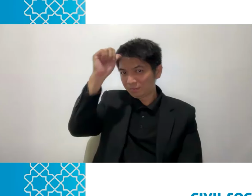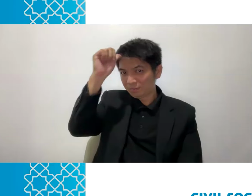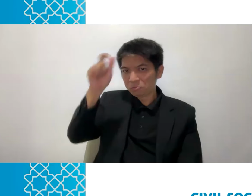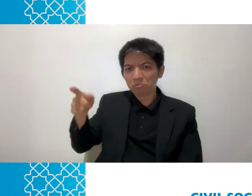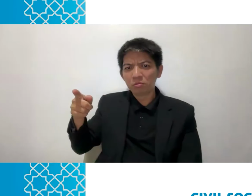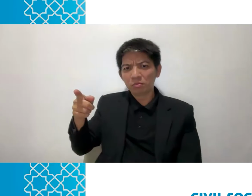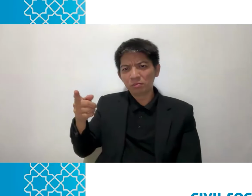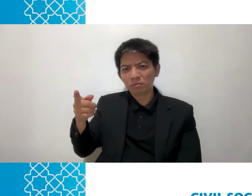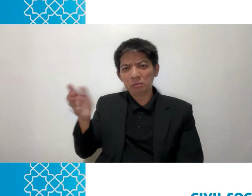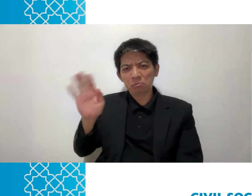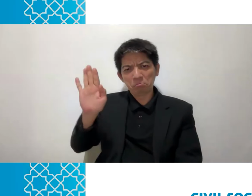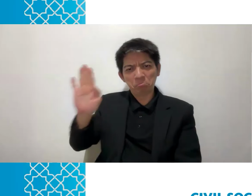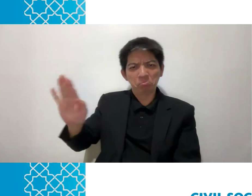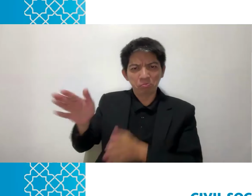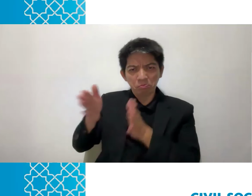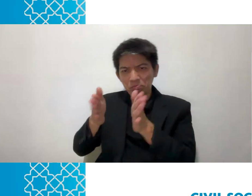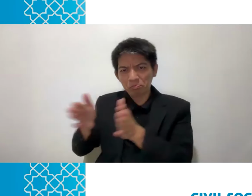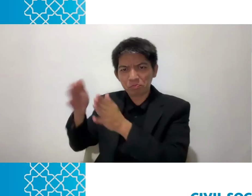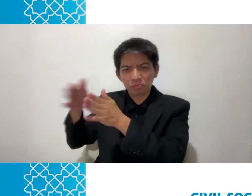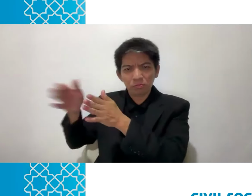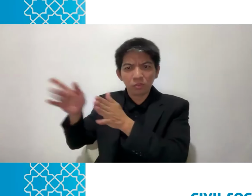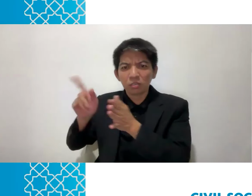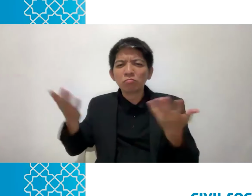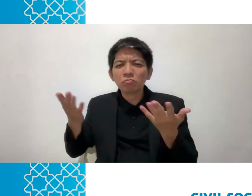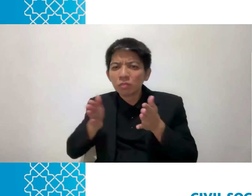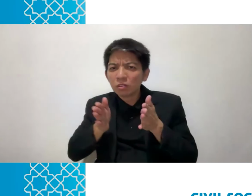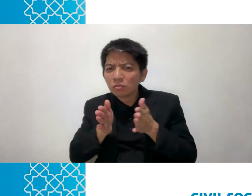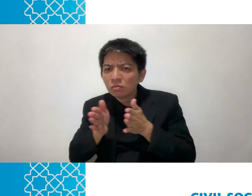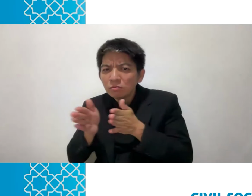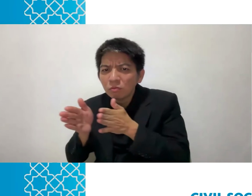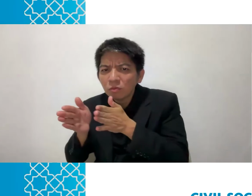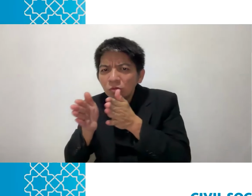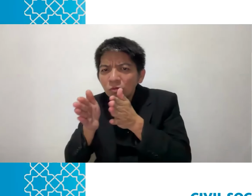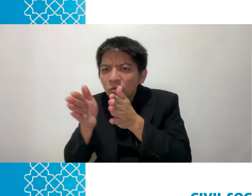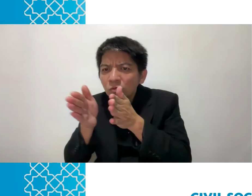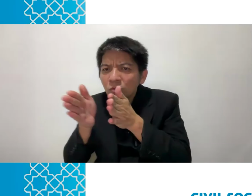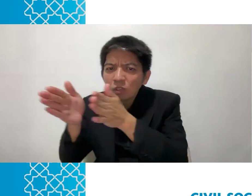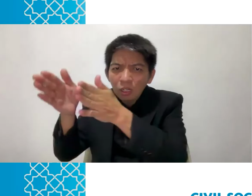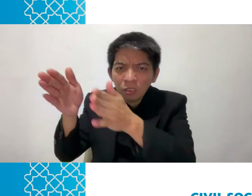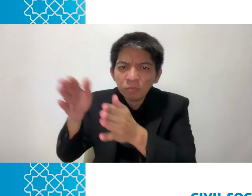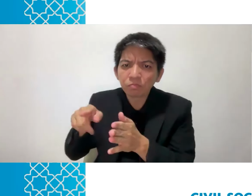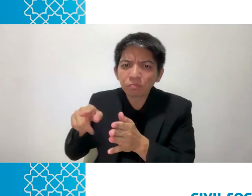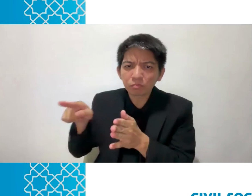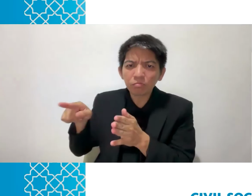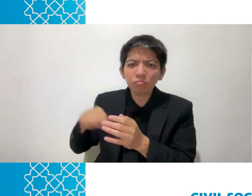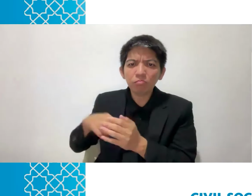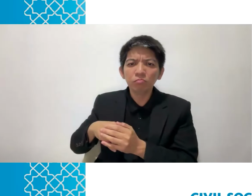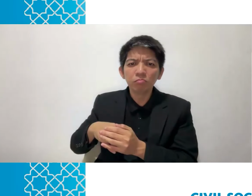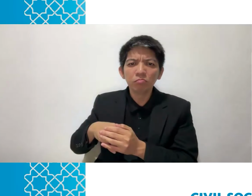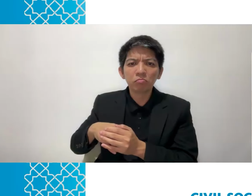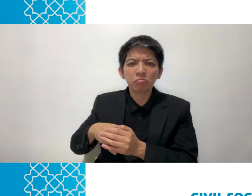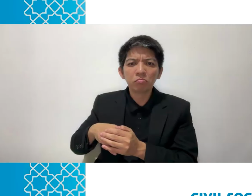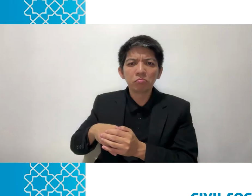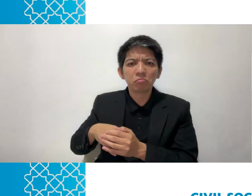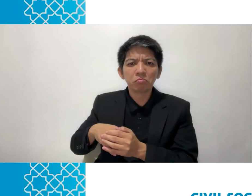the settlements with motorable roads. It was a massive program. And